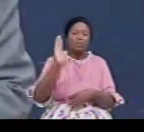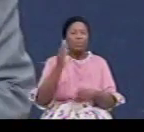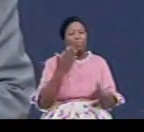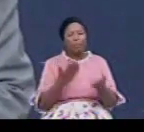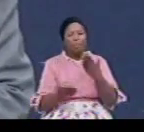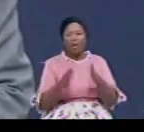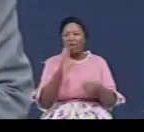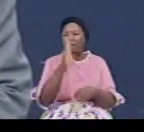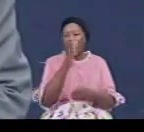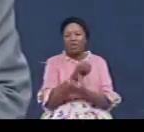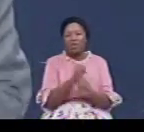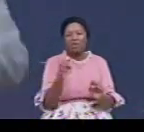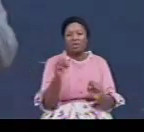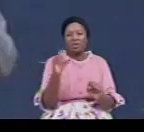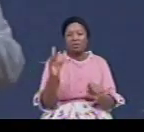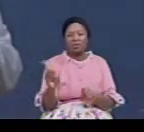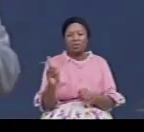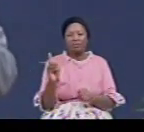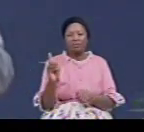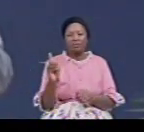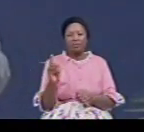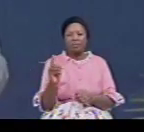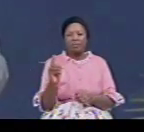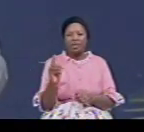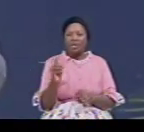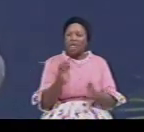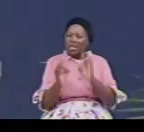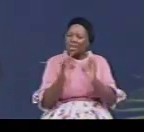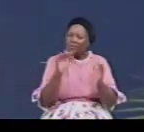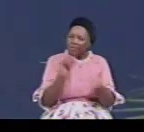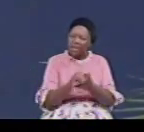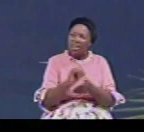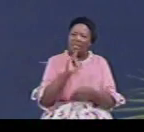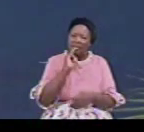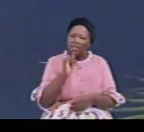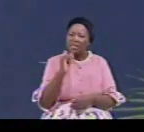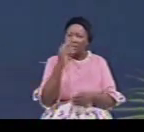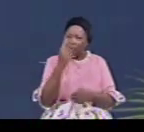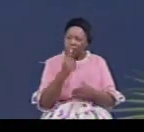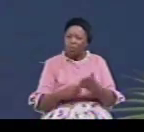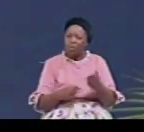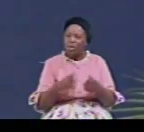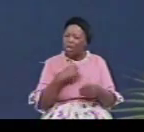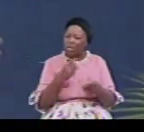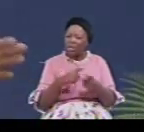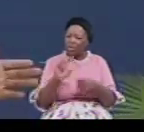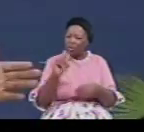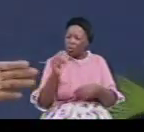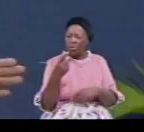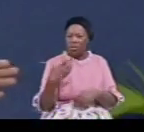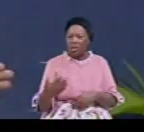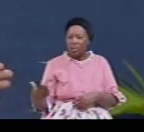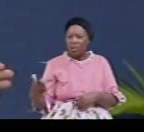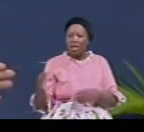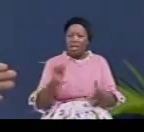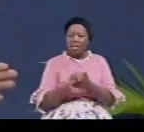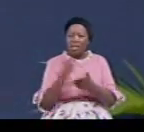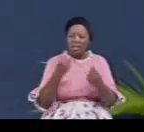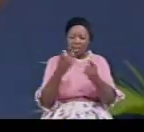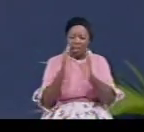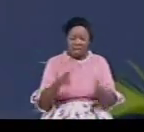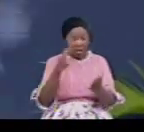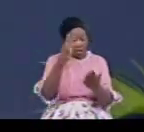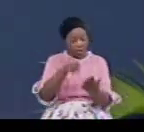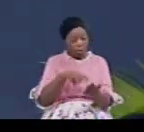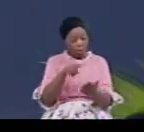be saved. If that is what the only thing that the sinner reads,